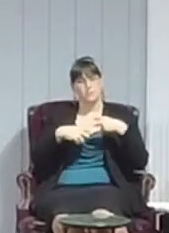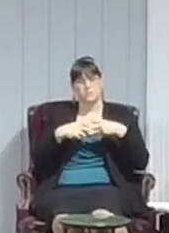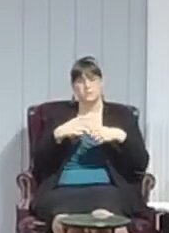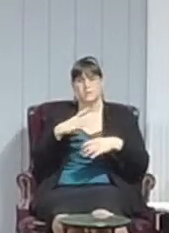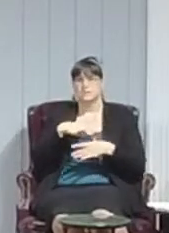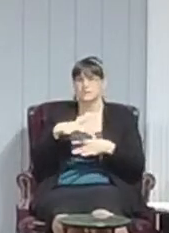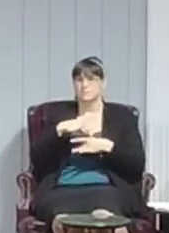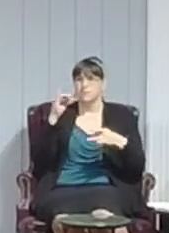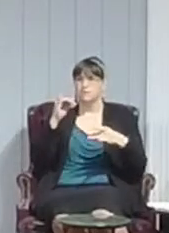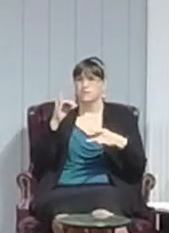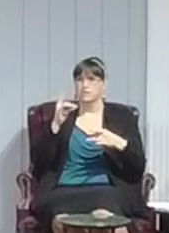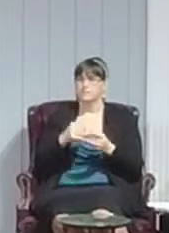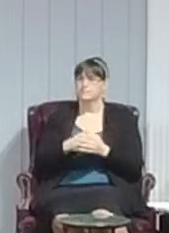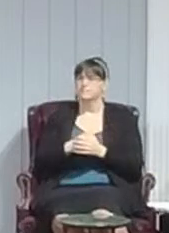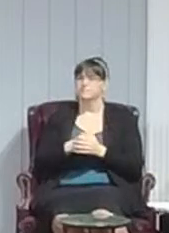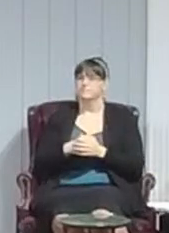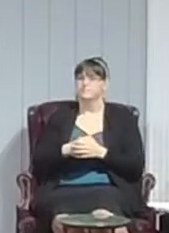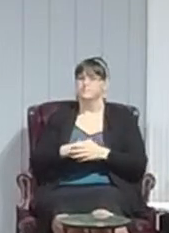those things.